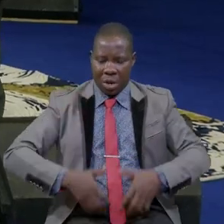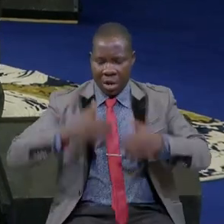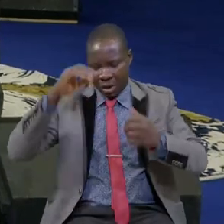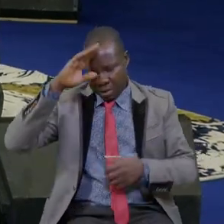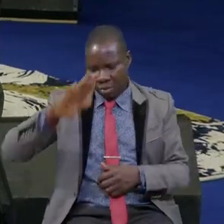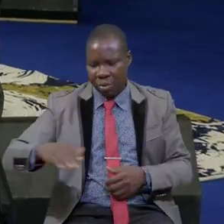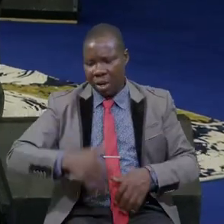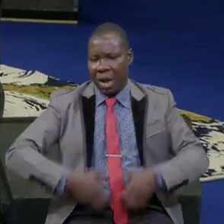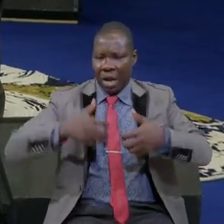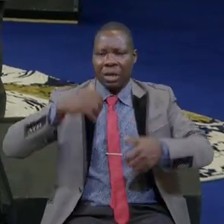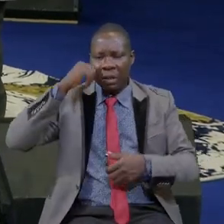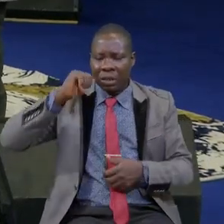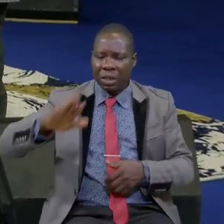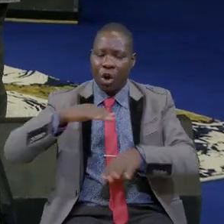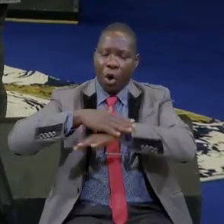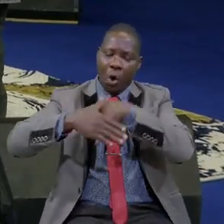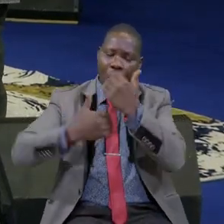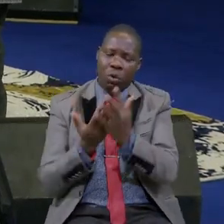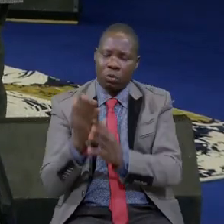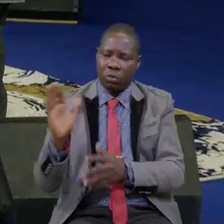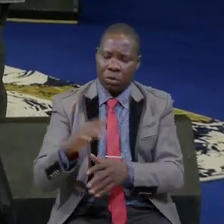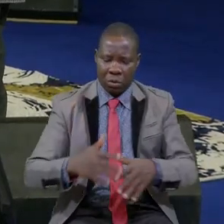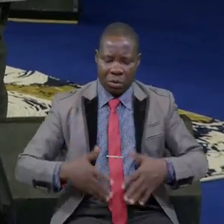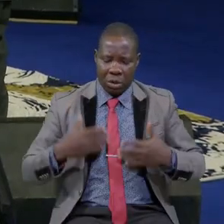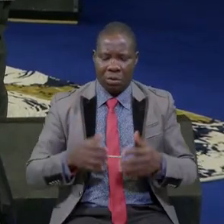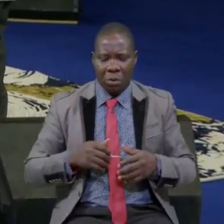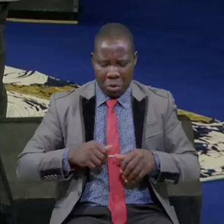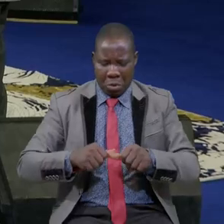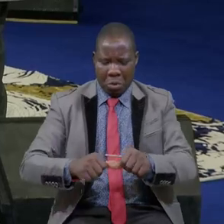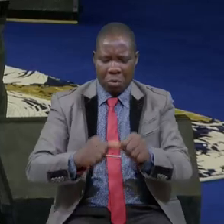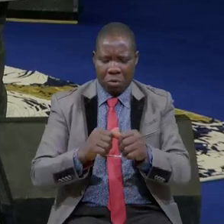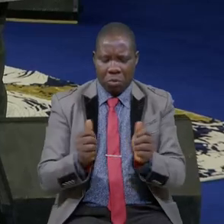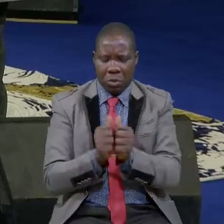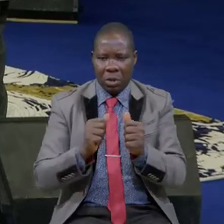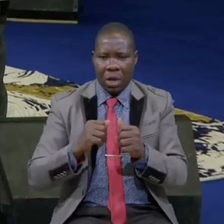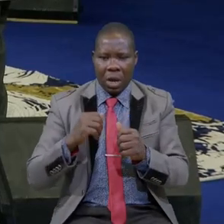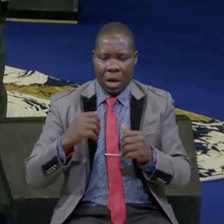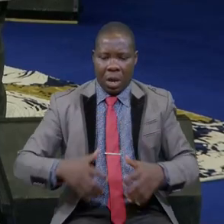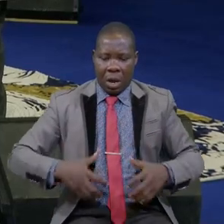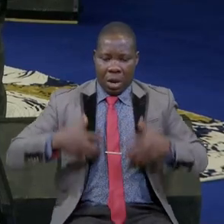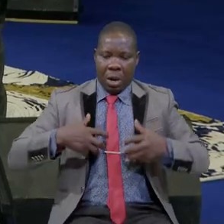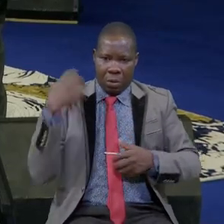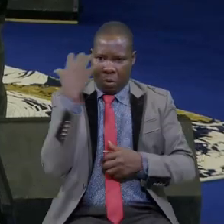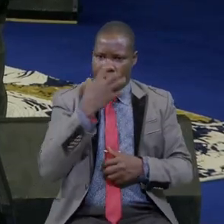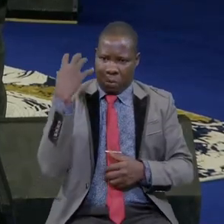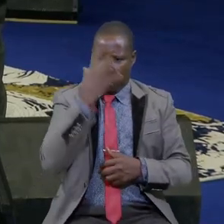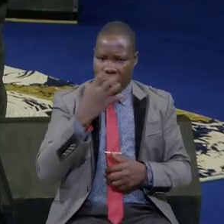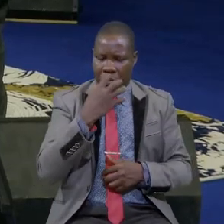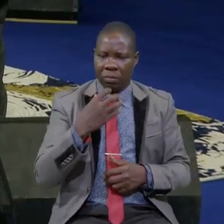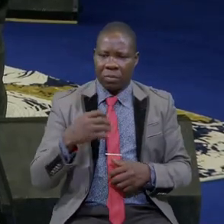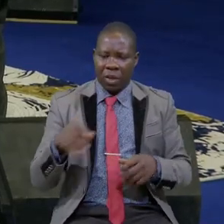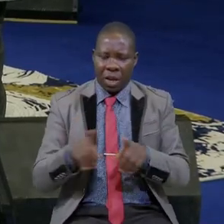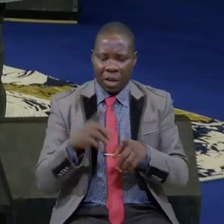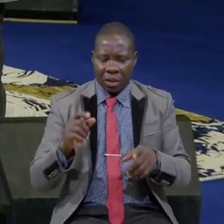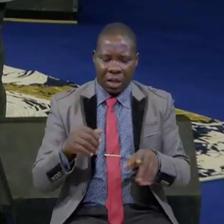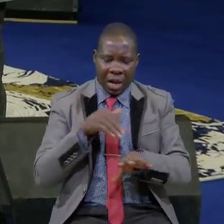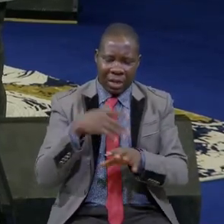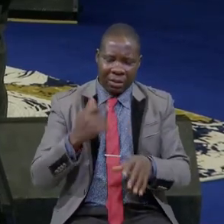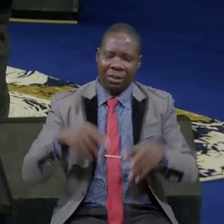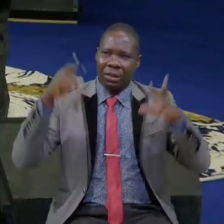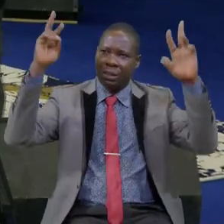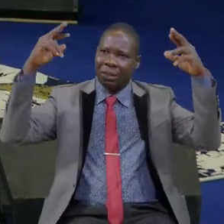just go on carrying an angry face you're angry at the wind blowing you are angry at the rain falling you